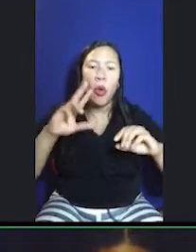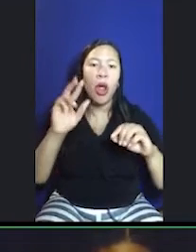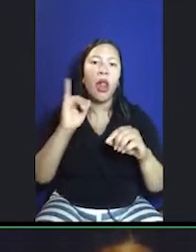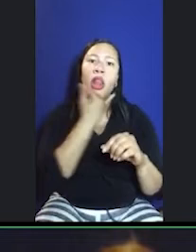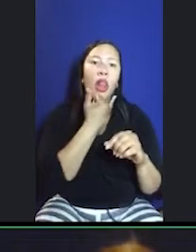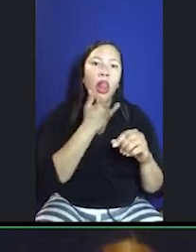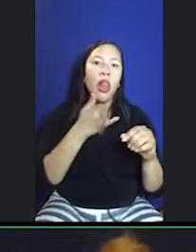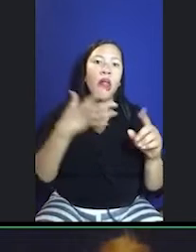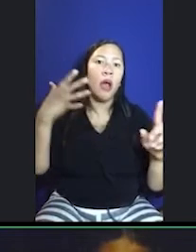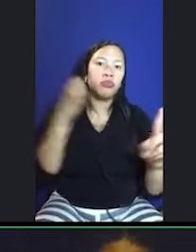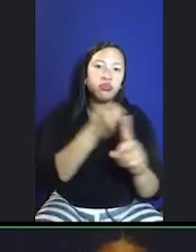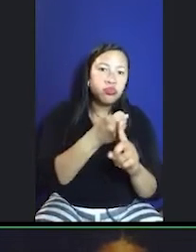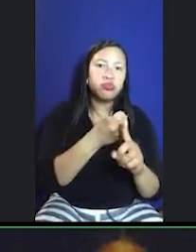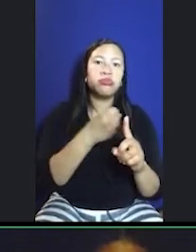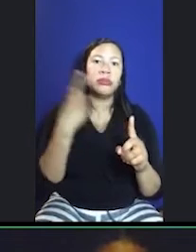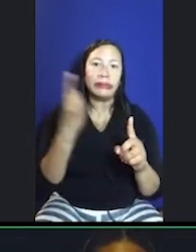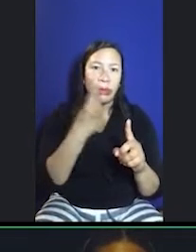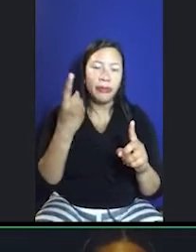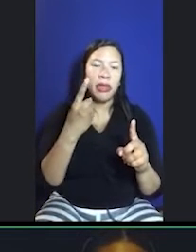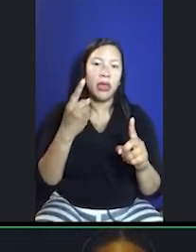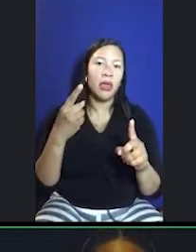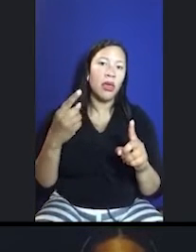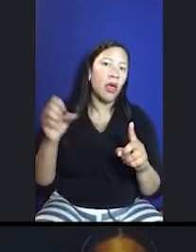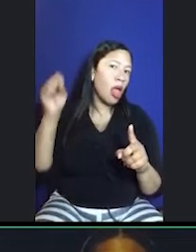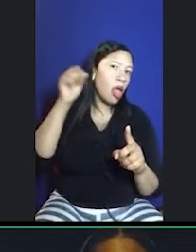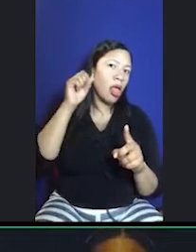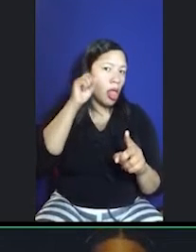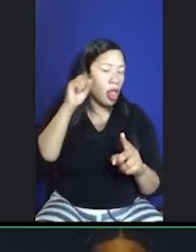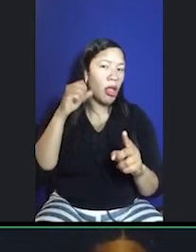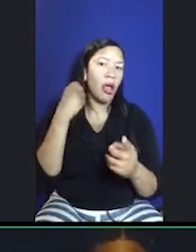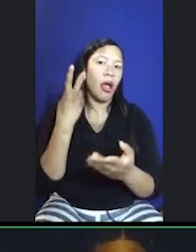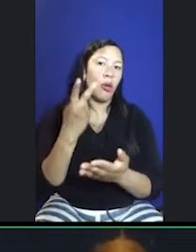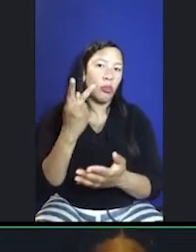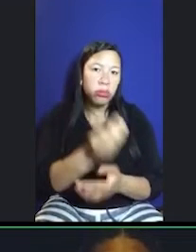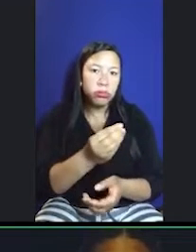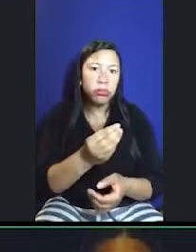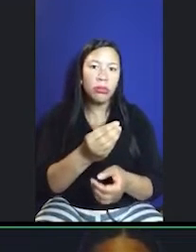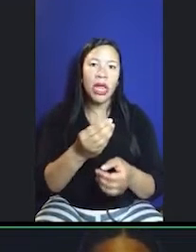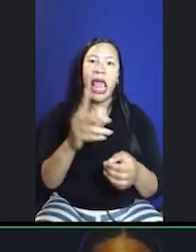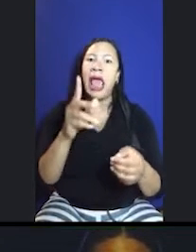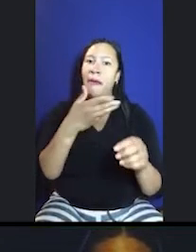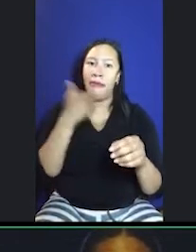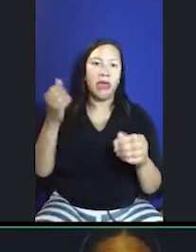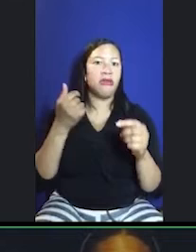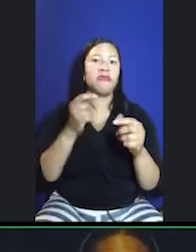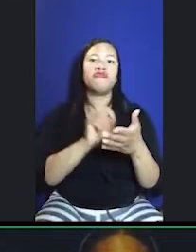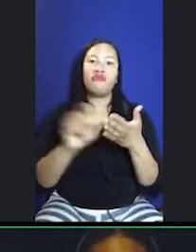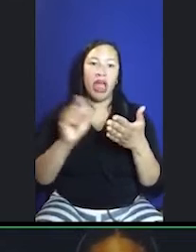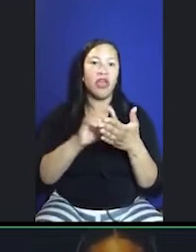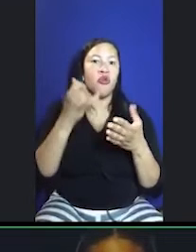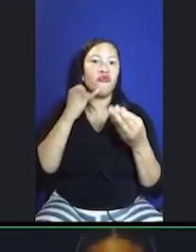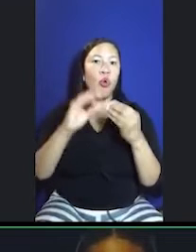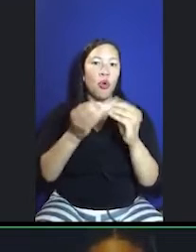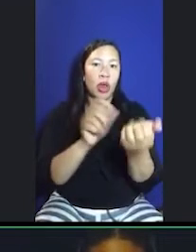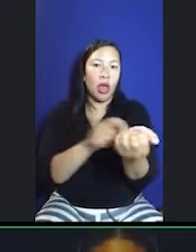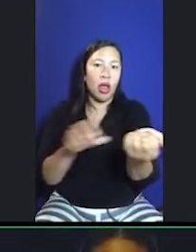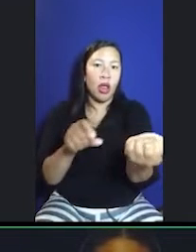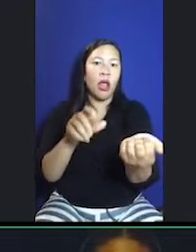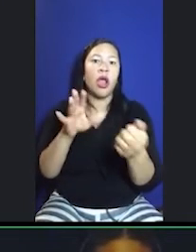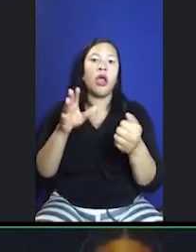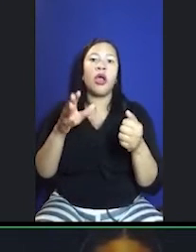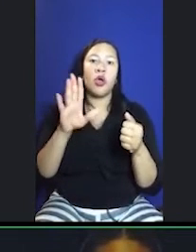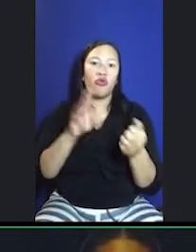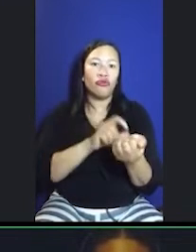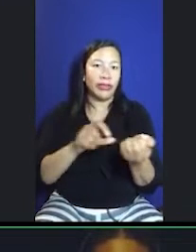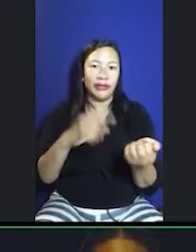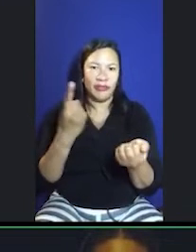get knocked out, have your number written down on your arm or your wrist." I would have never thought about Hmm. things like that. But imagine an interpreter getting